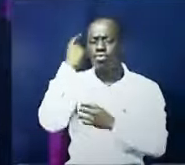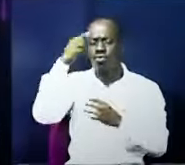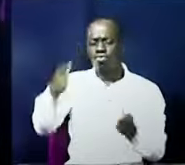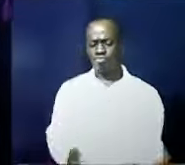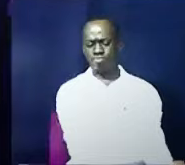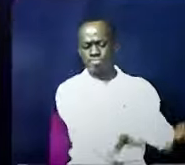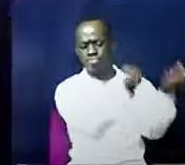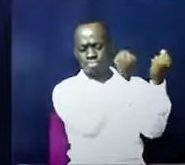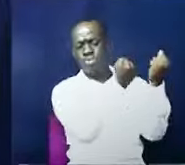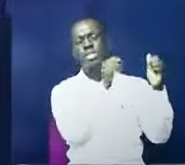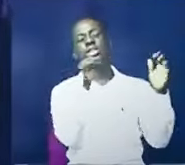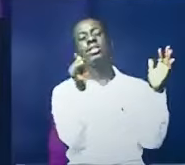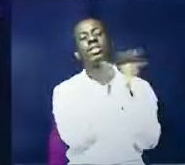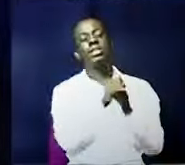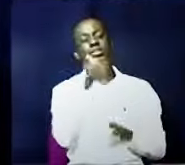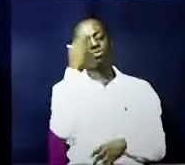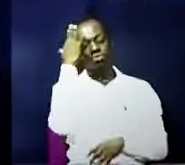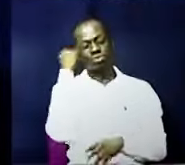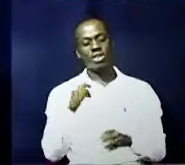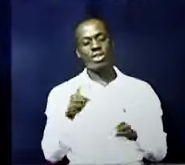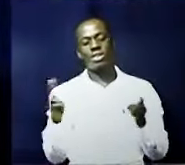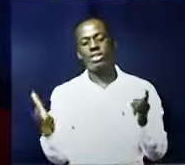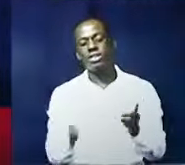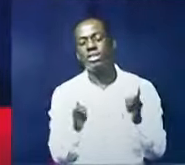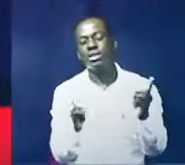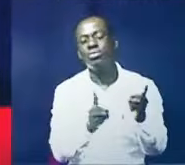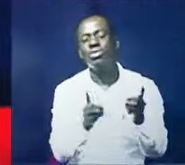the disciples will say, teach us to pray.